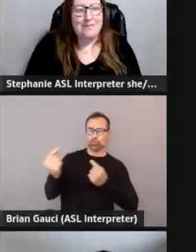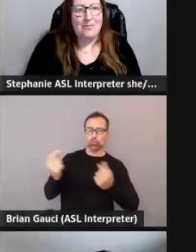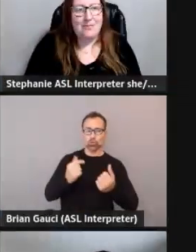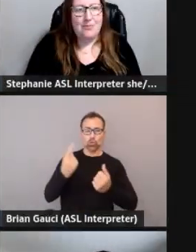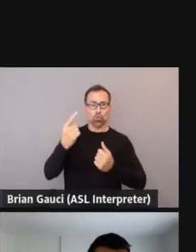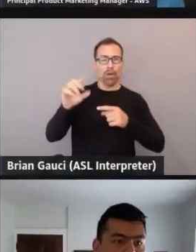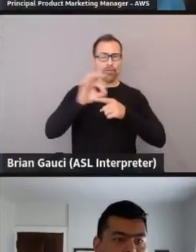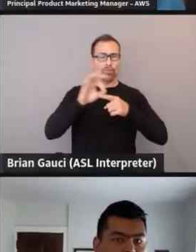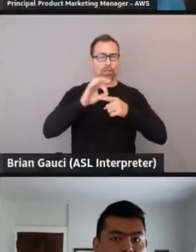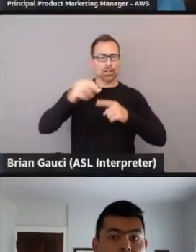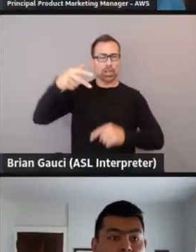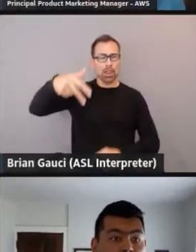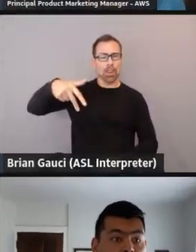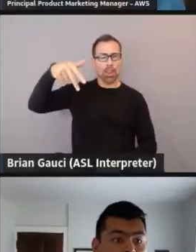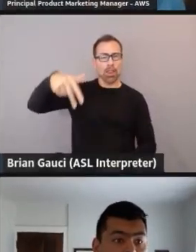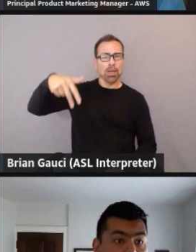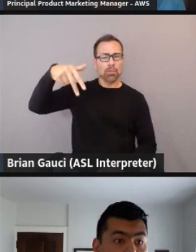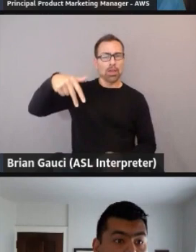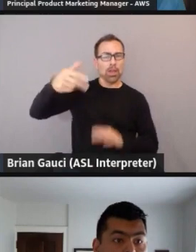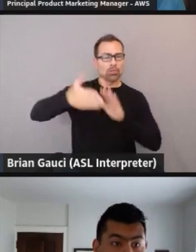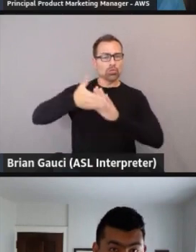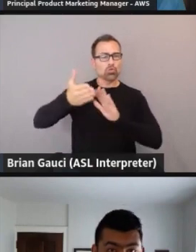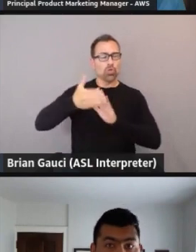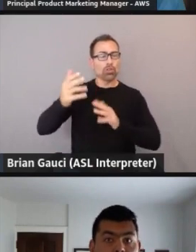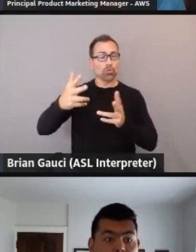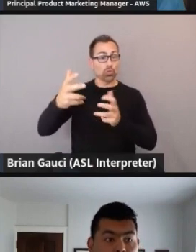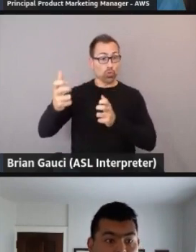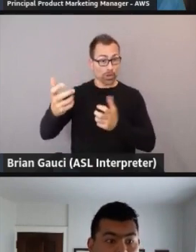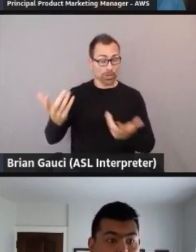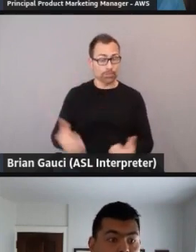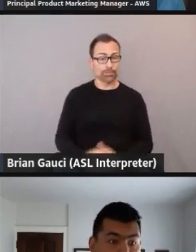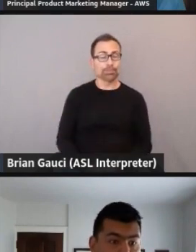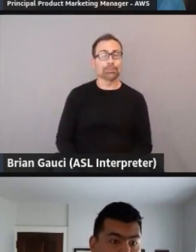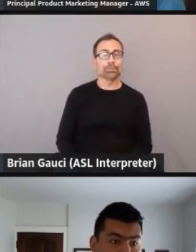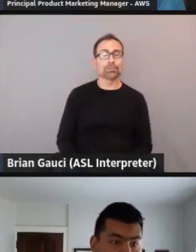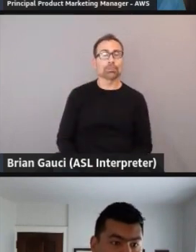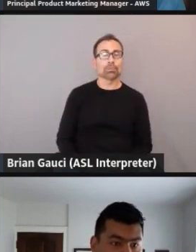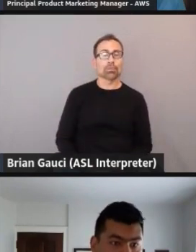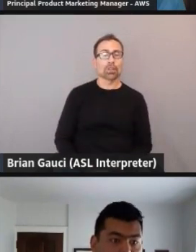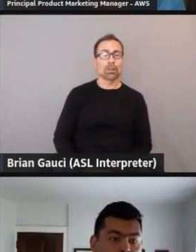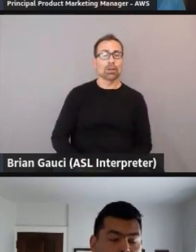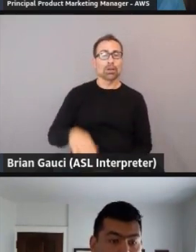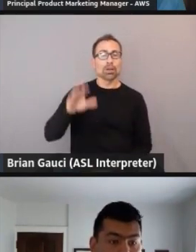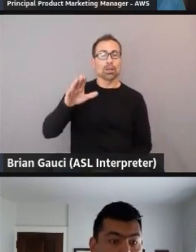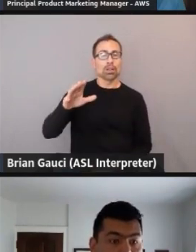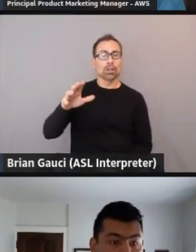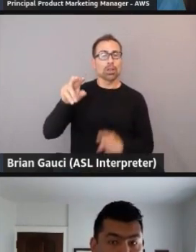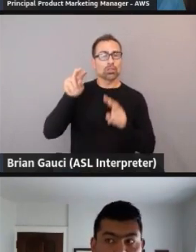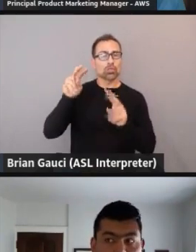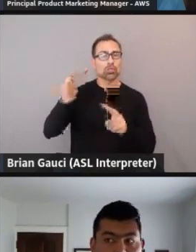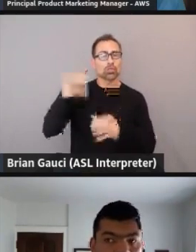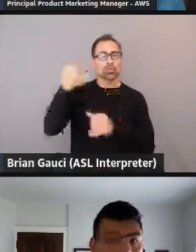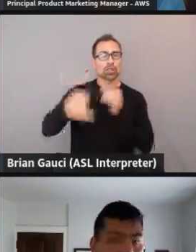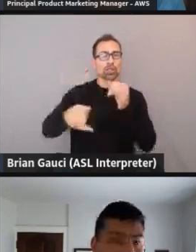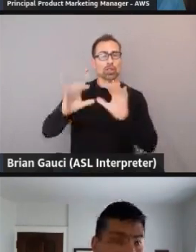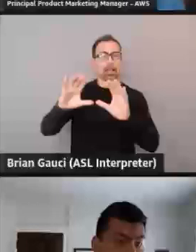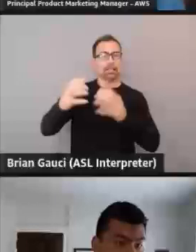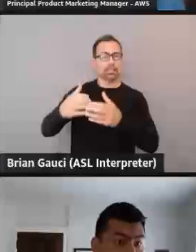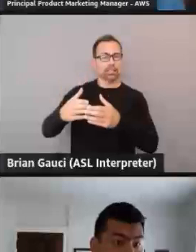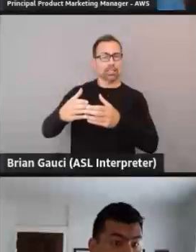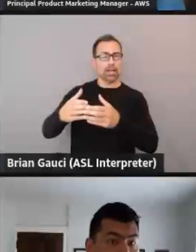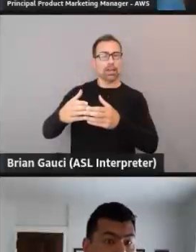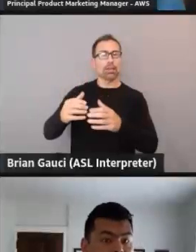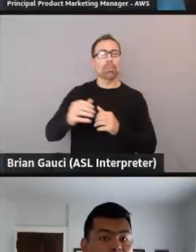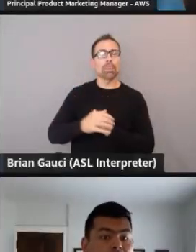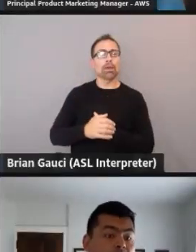need to execute in full time. So let's go to the very last set, which is to actually detect